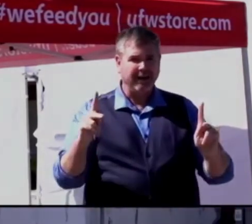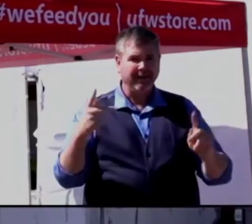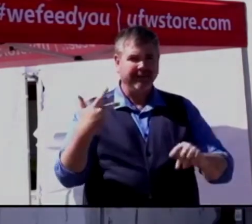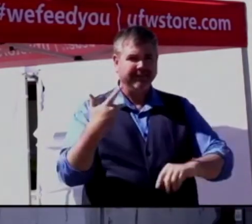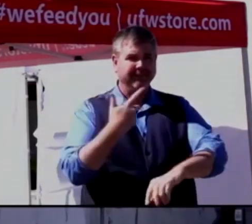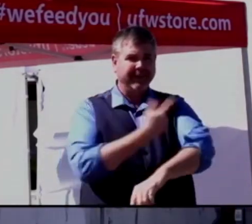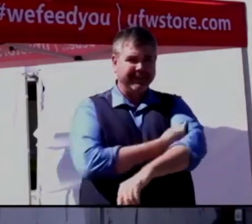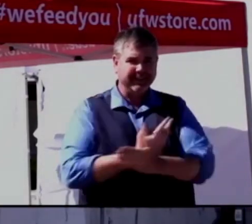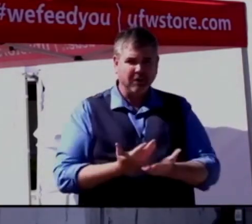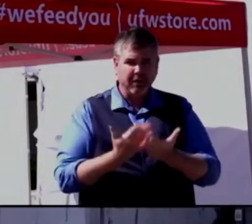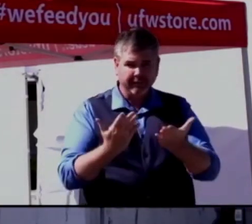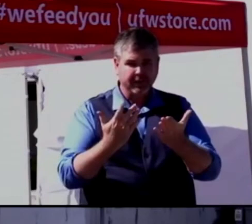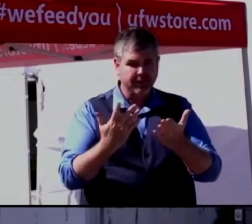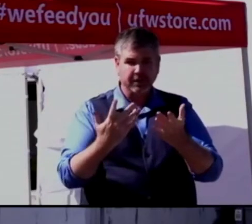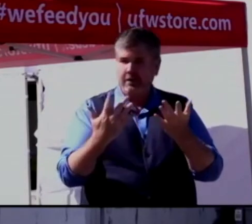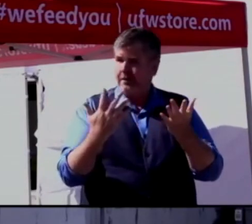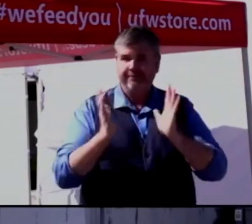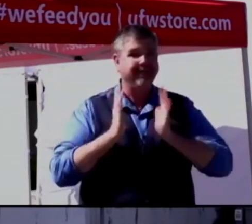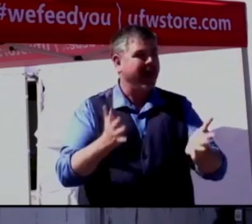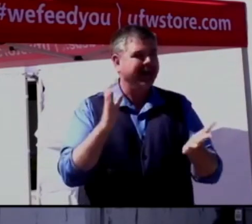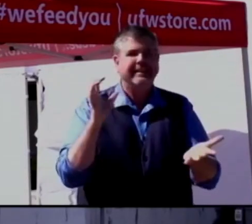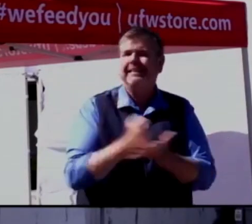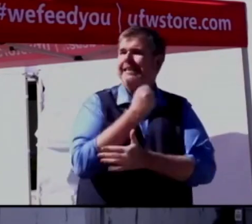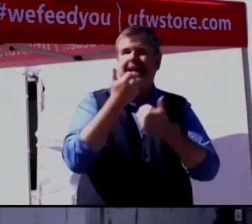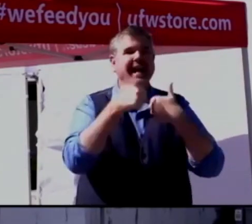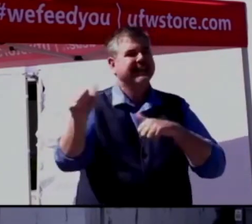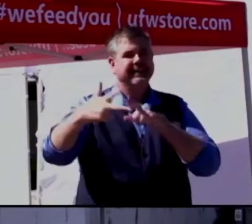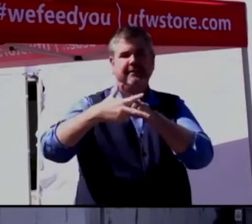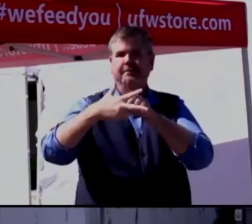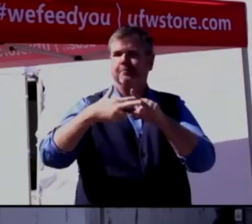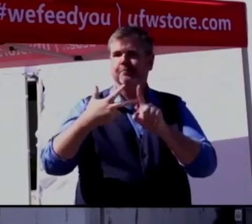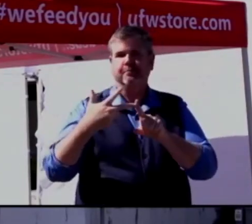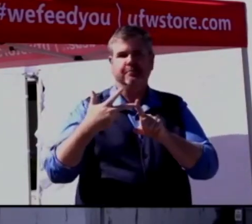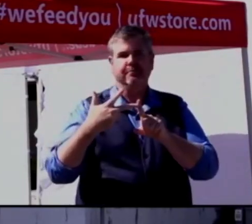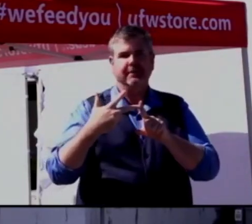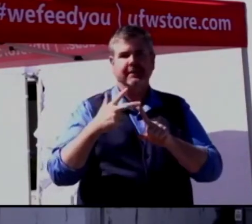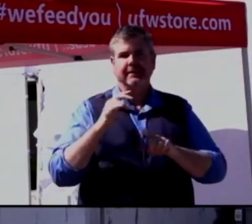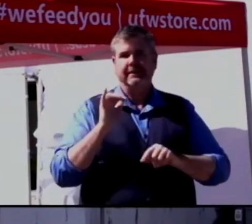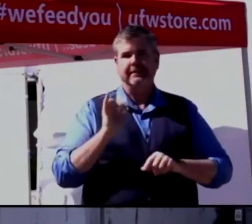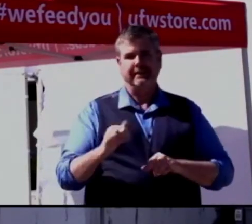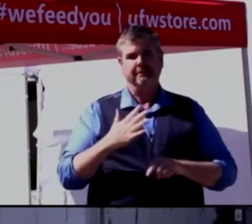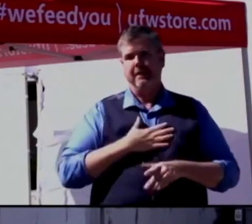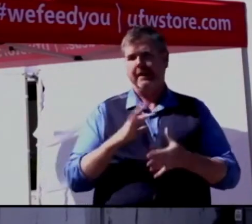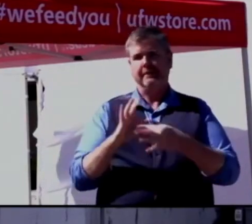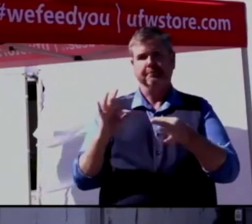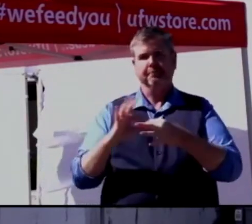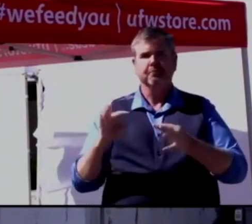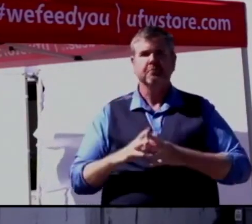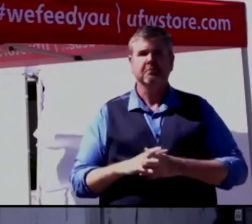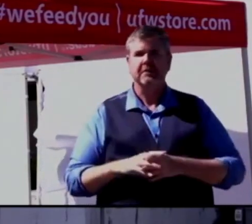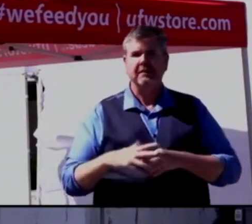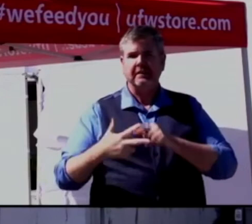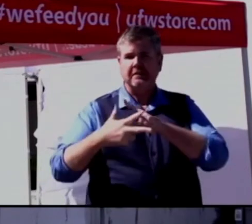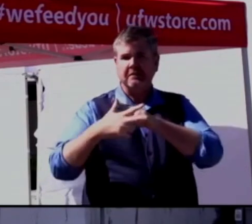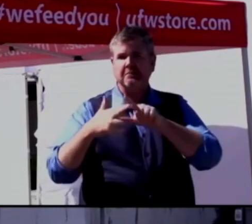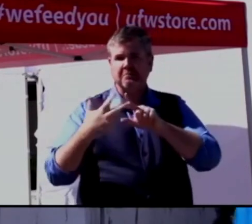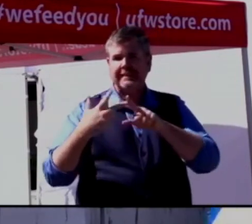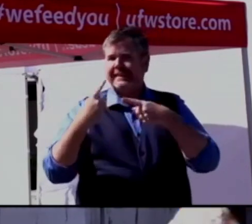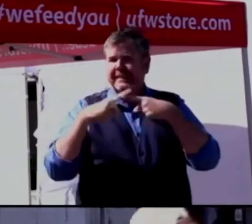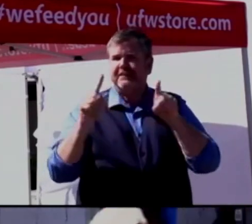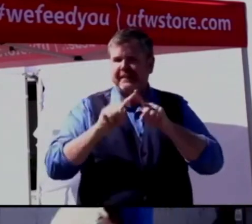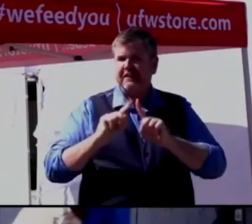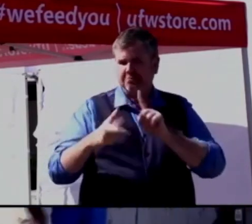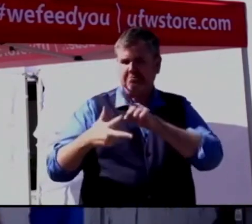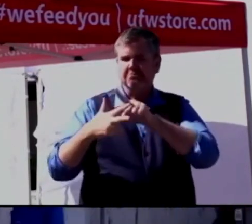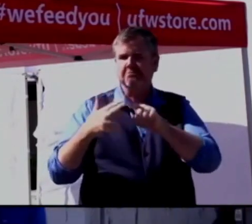is, take it. That's the top level message. The vaccines are different. The Pfizer and the Moderna vaccine require